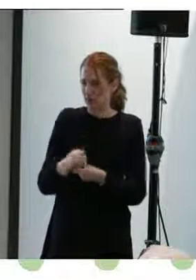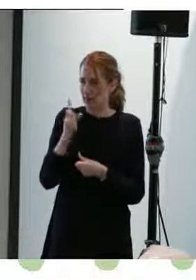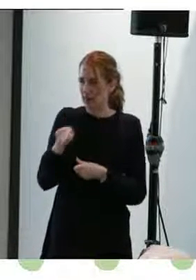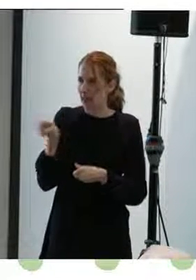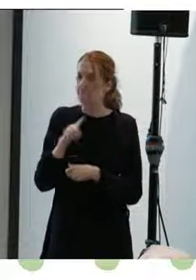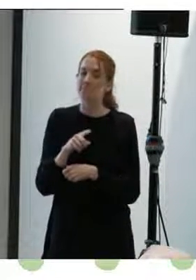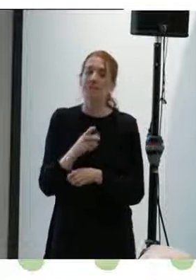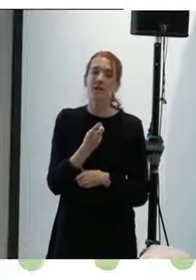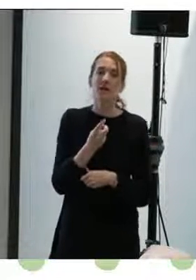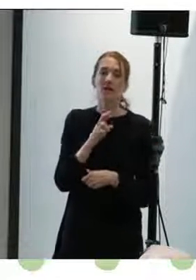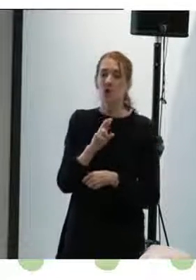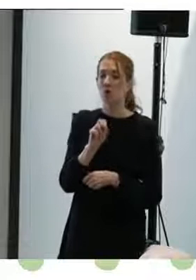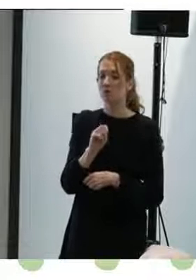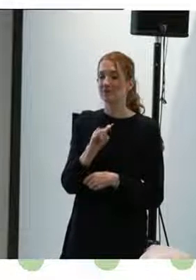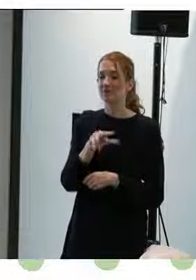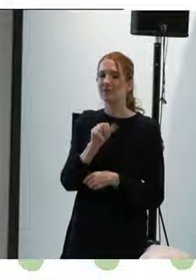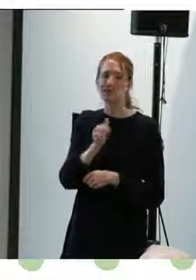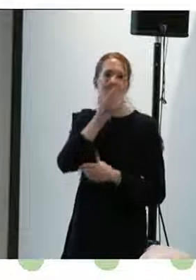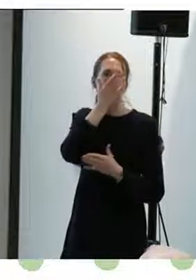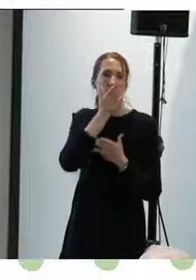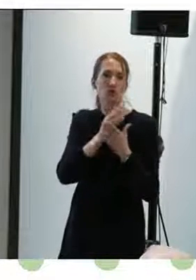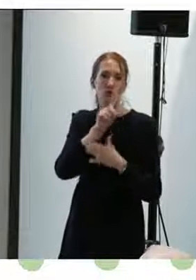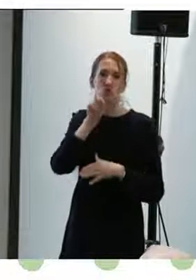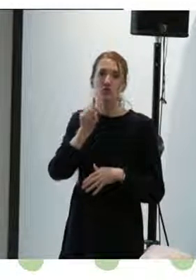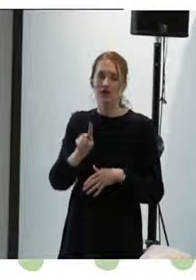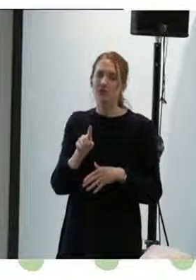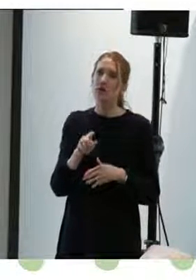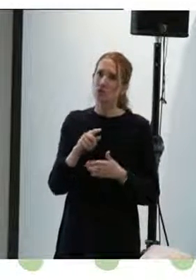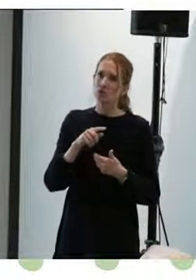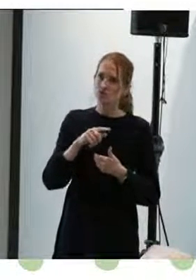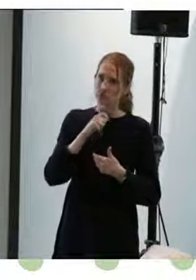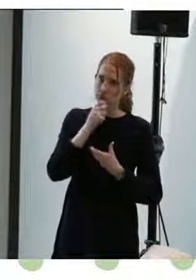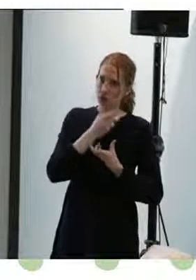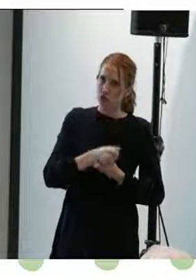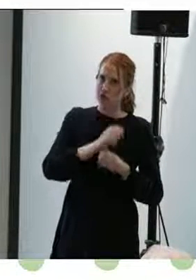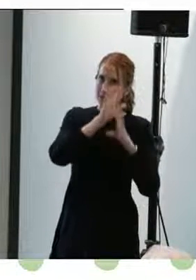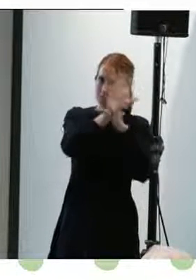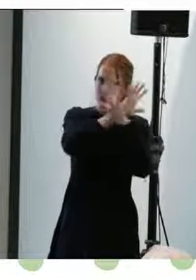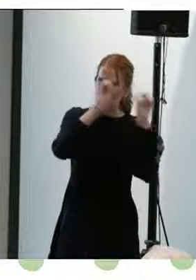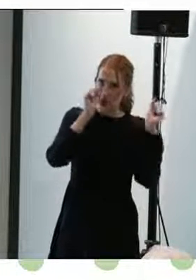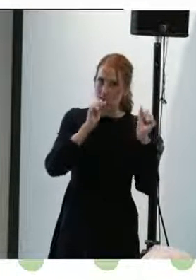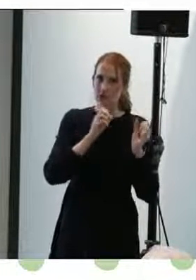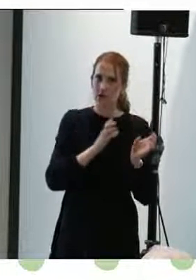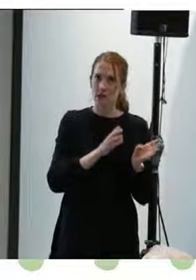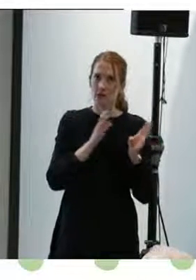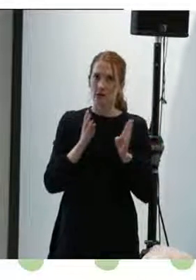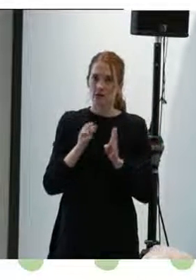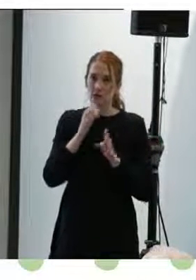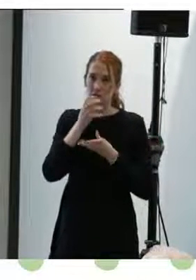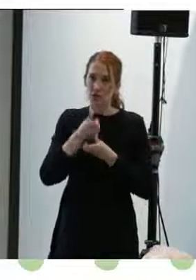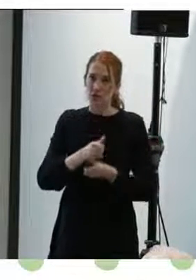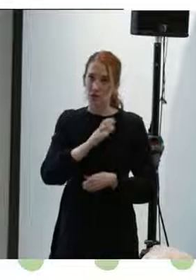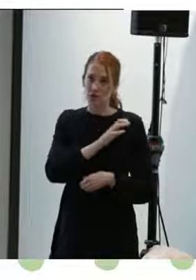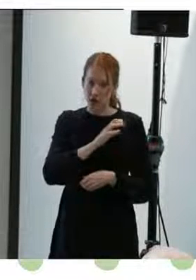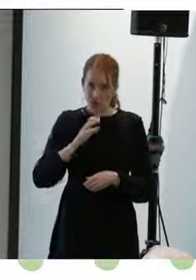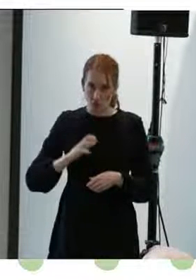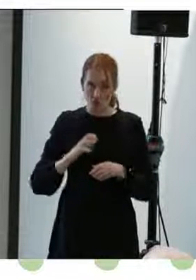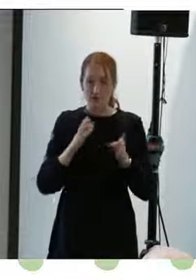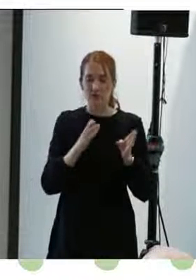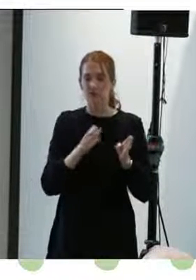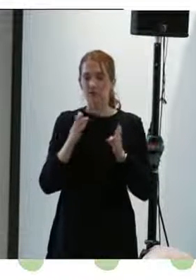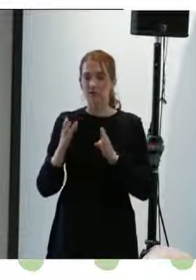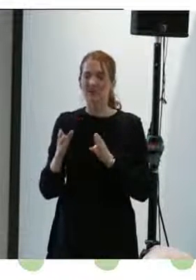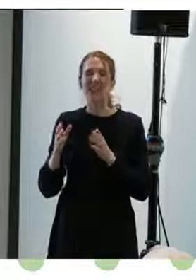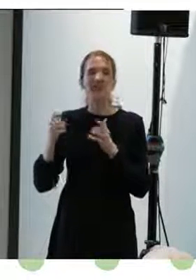That's a really good question. So yeah, definitely distrust of presidency, distrust of Congress, kind of this idea that